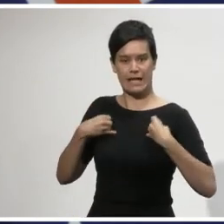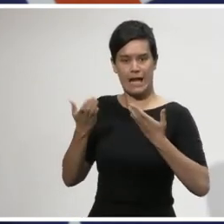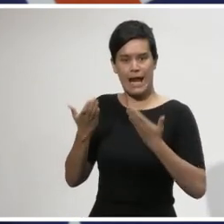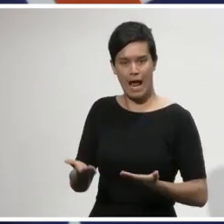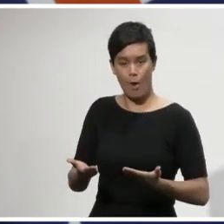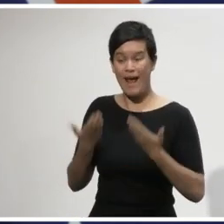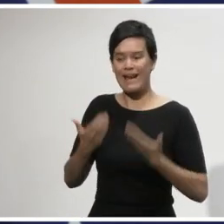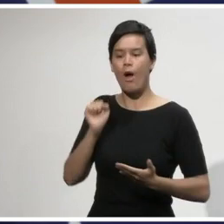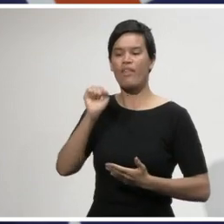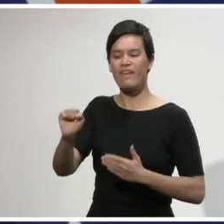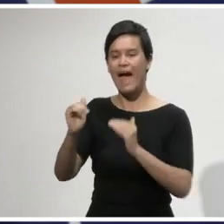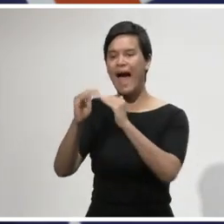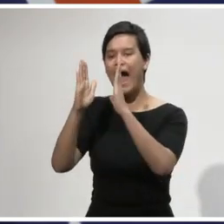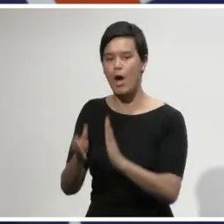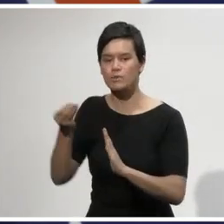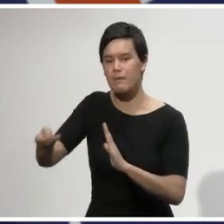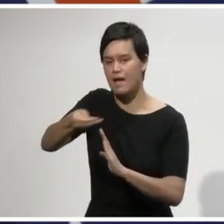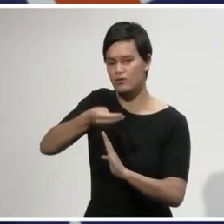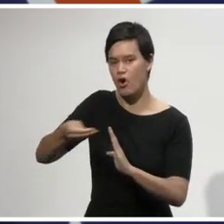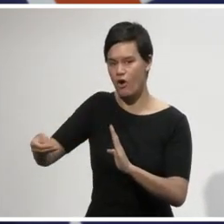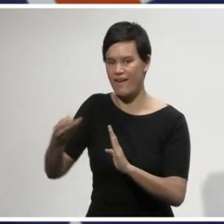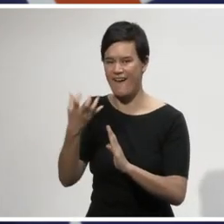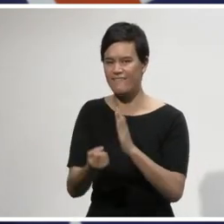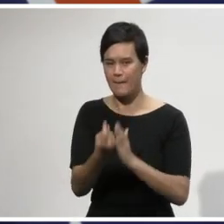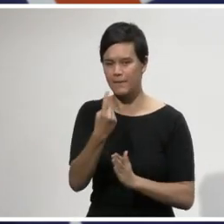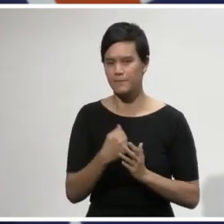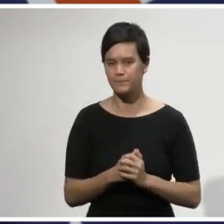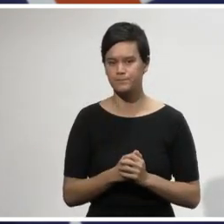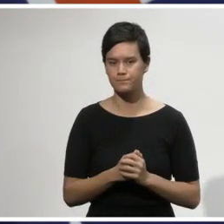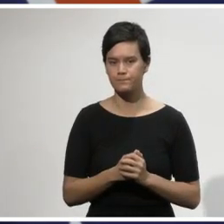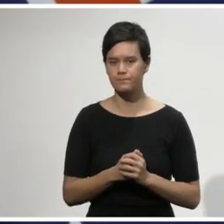situation. There has been Sorry. Is there any